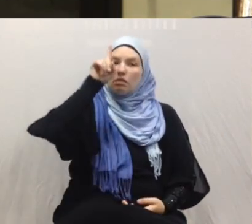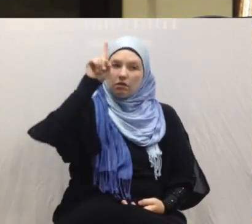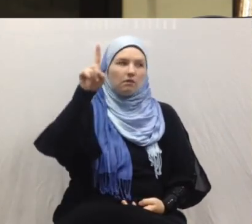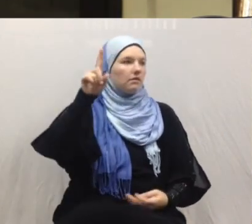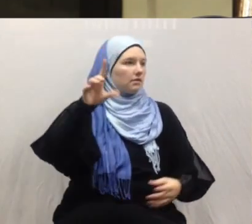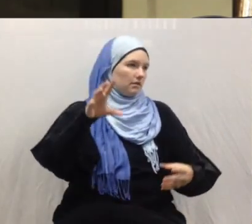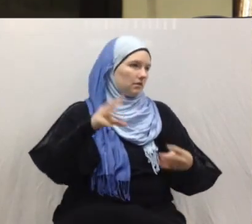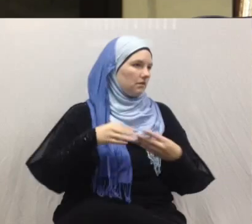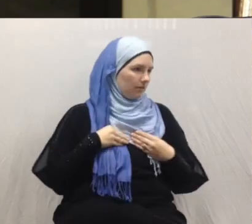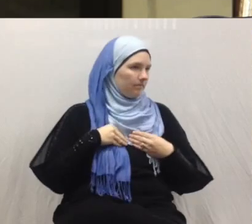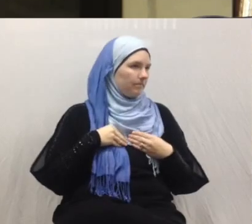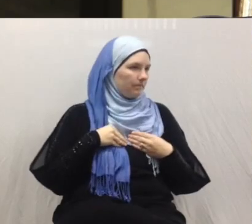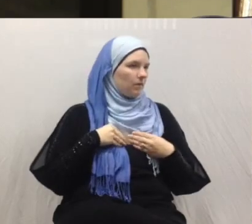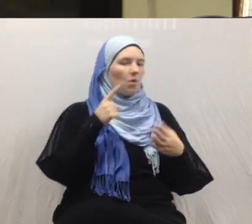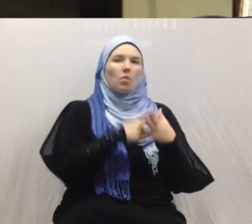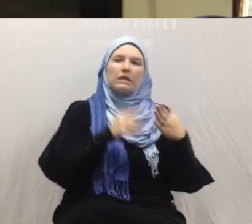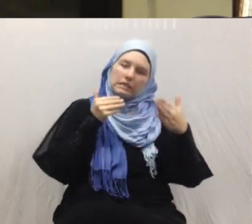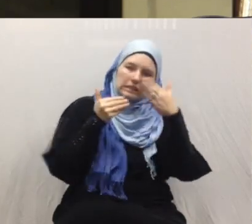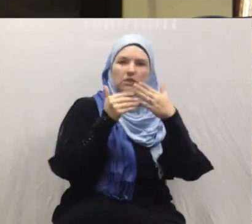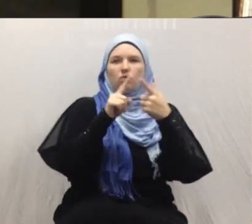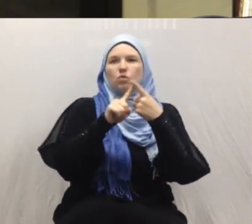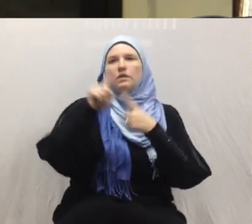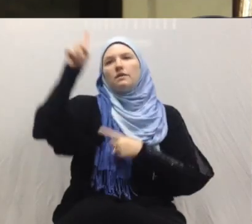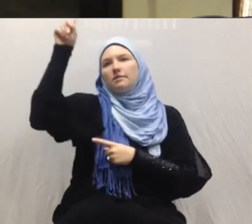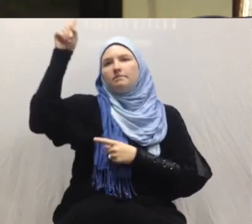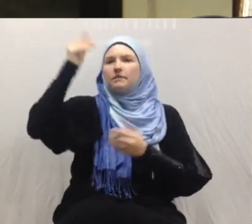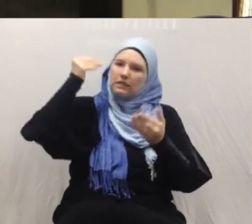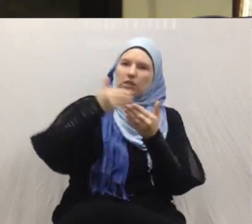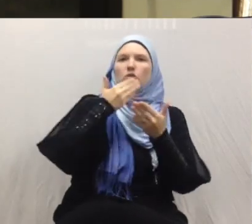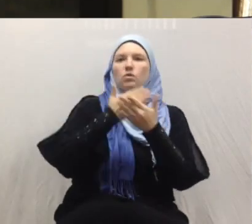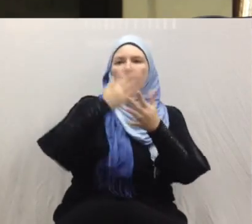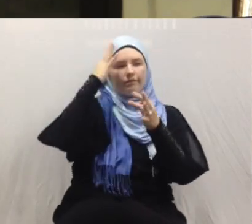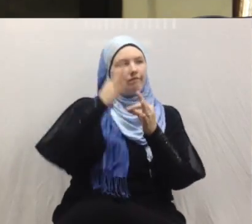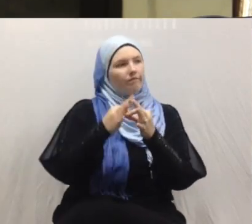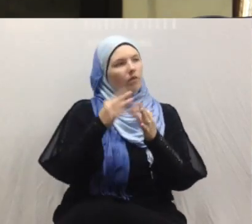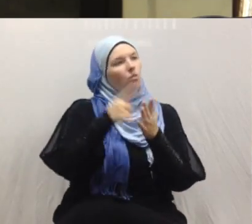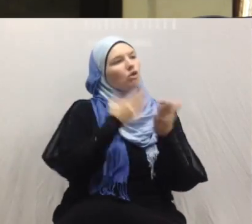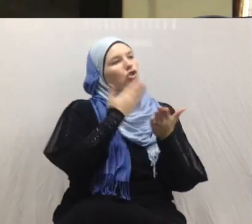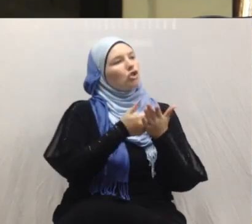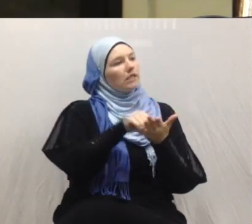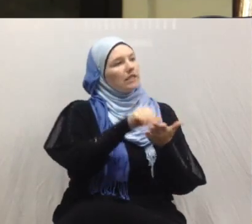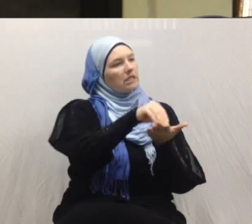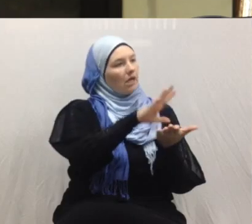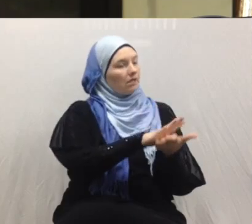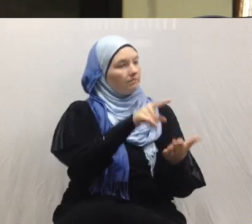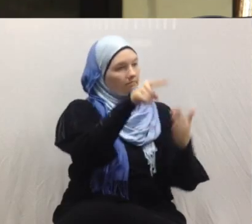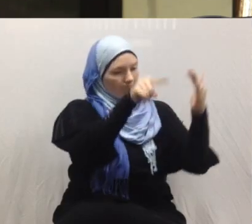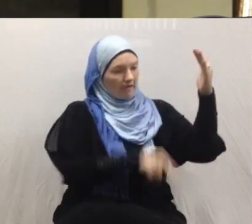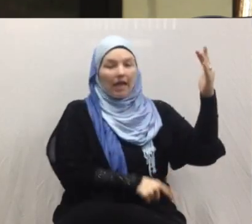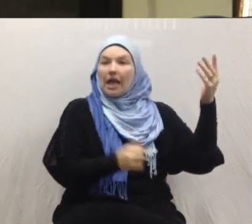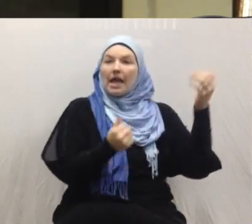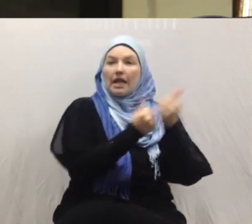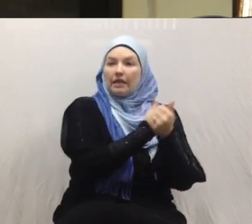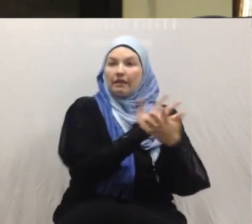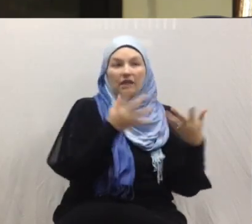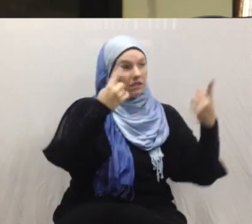accepts what is nearest to piety and goodness in this document. So anything of